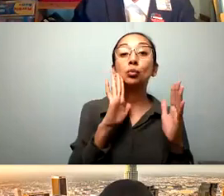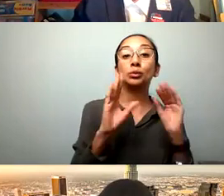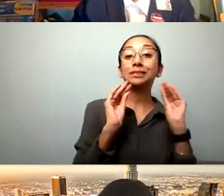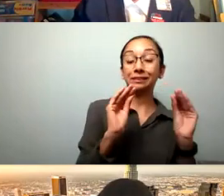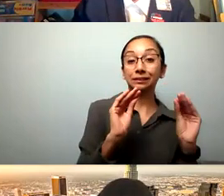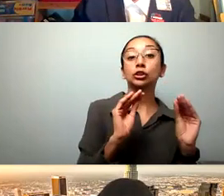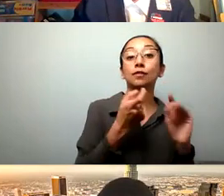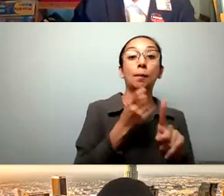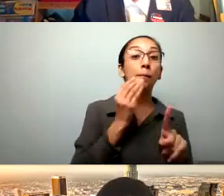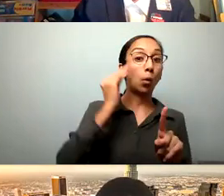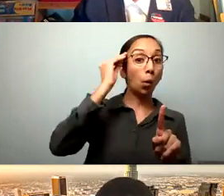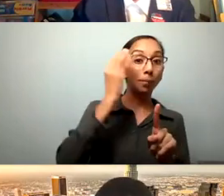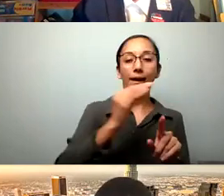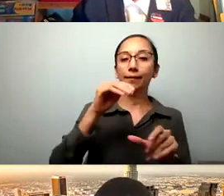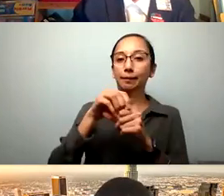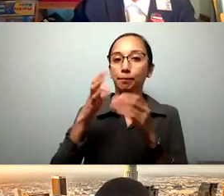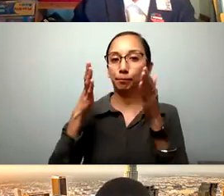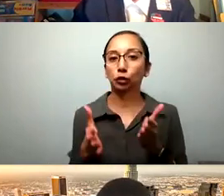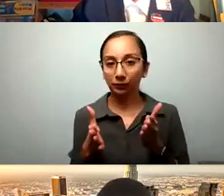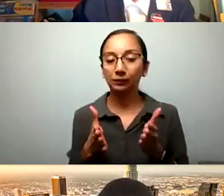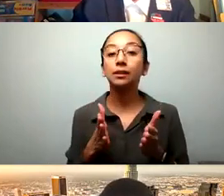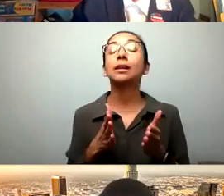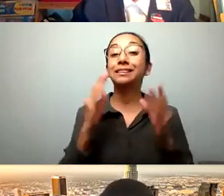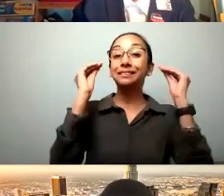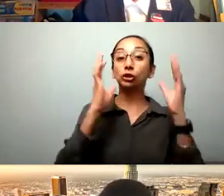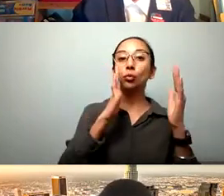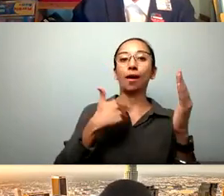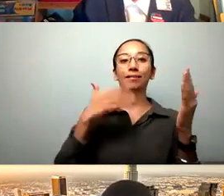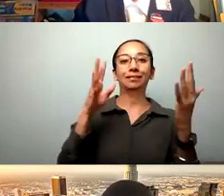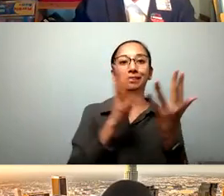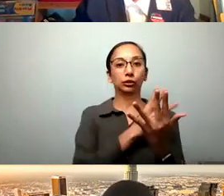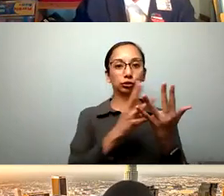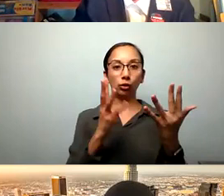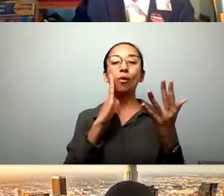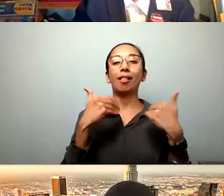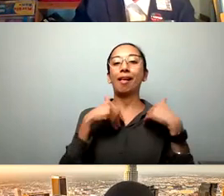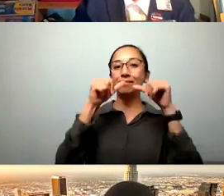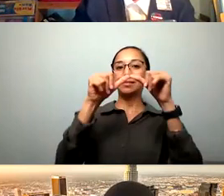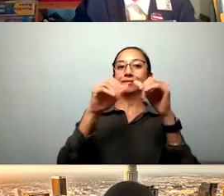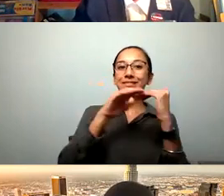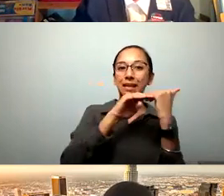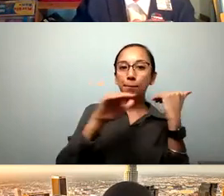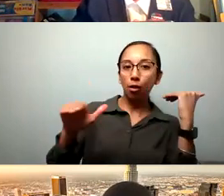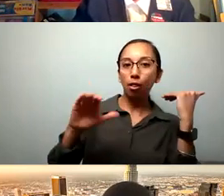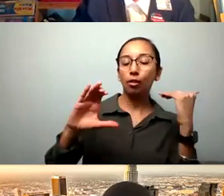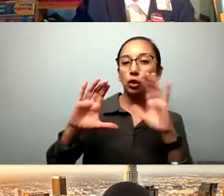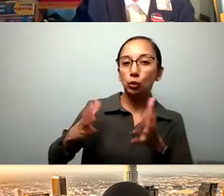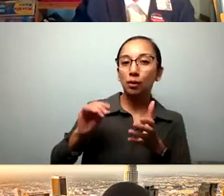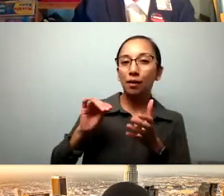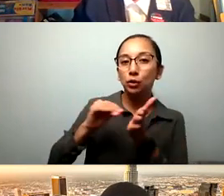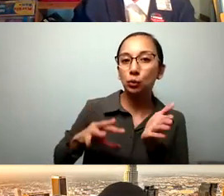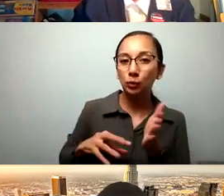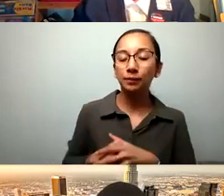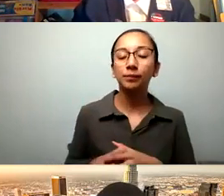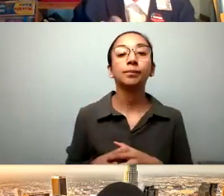in person. They will have schedules that allow for stable cohorts or groups of students. And in